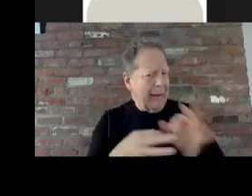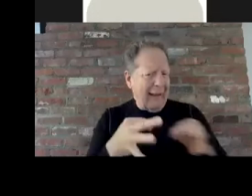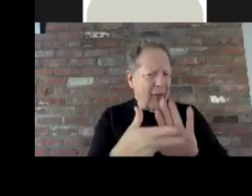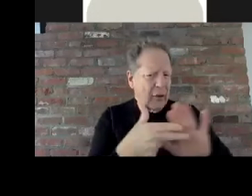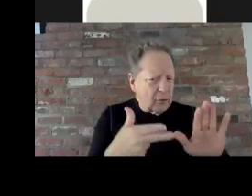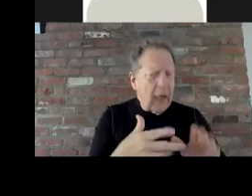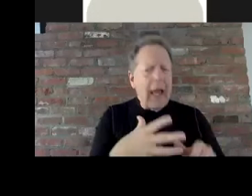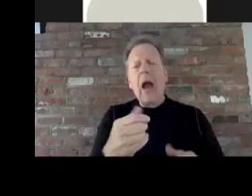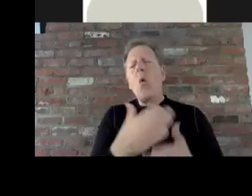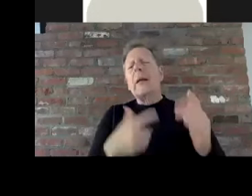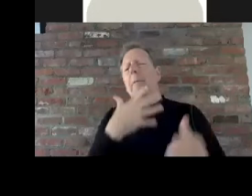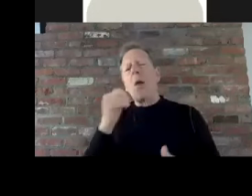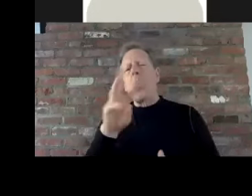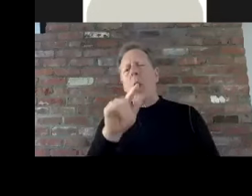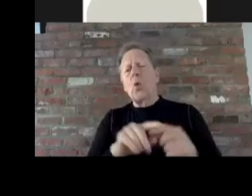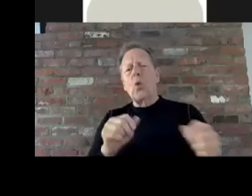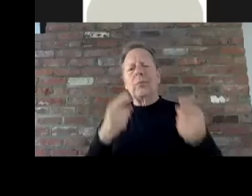to achieve that.